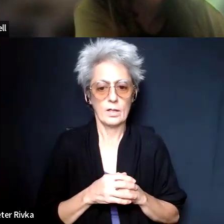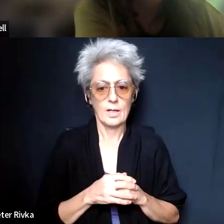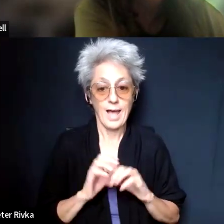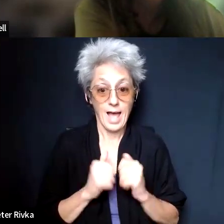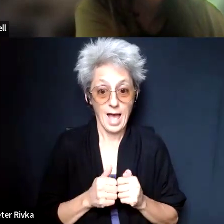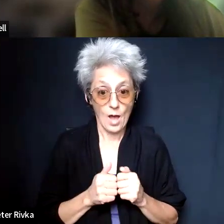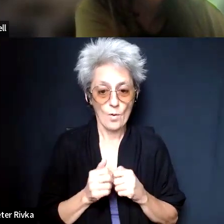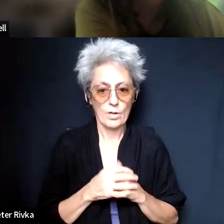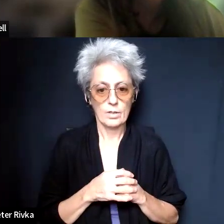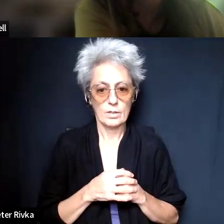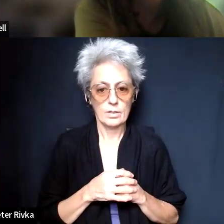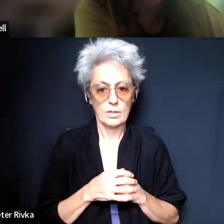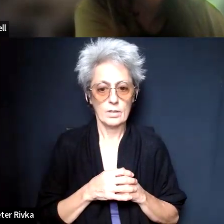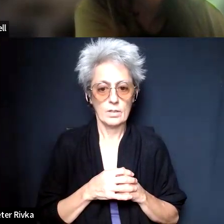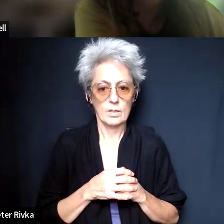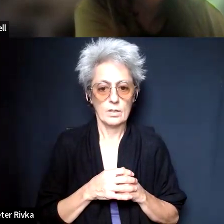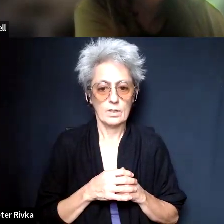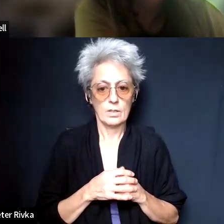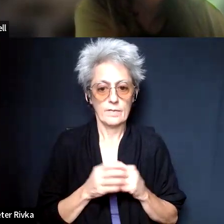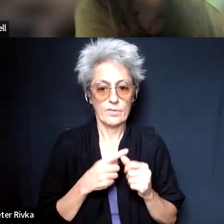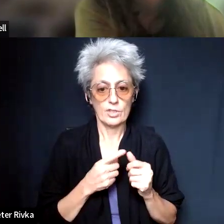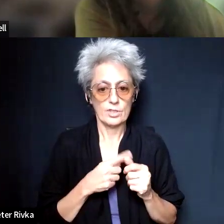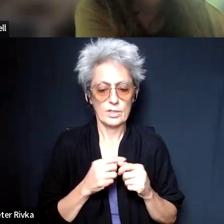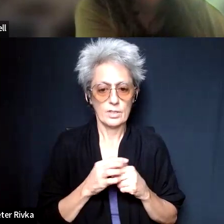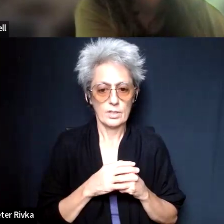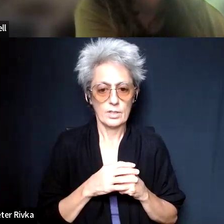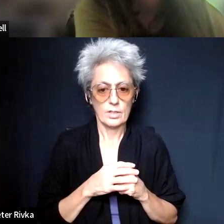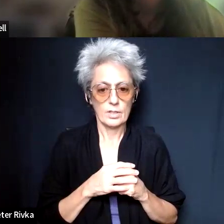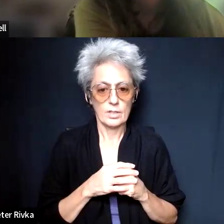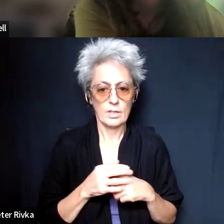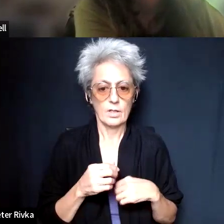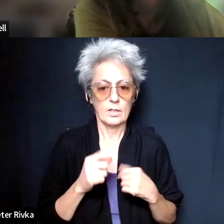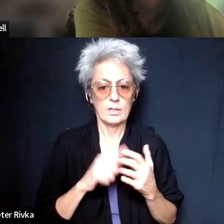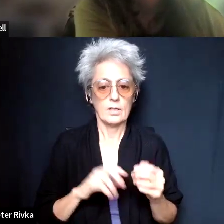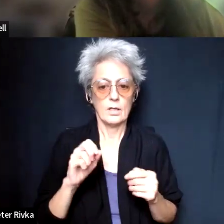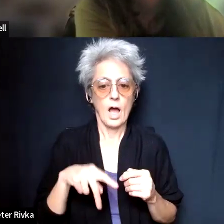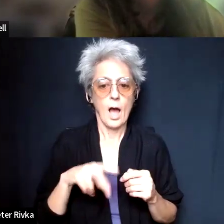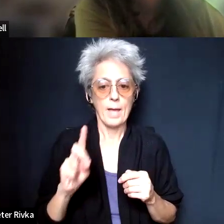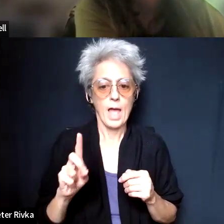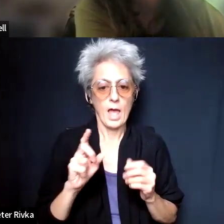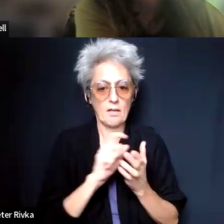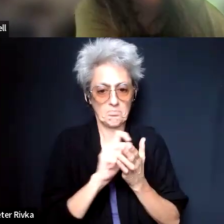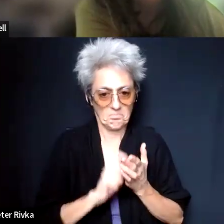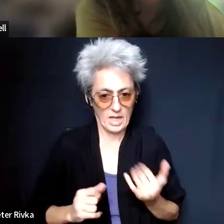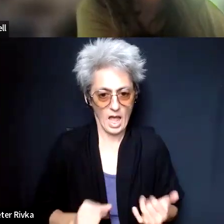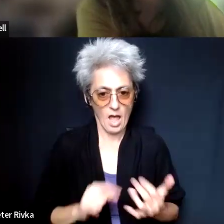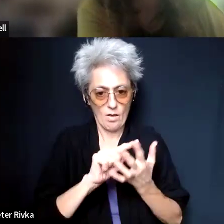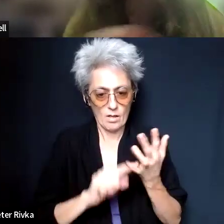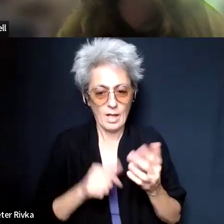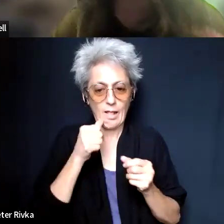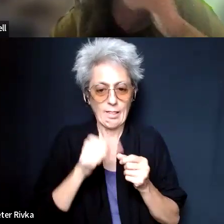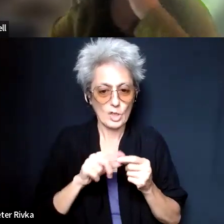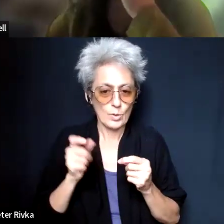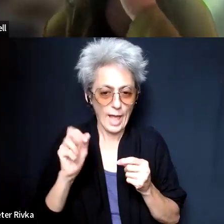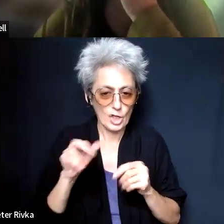we are first working on a series of op-ed pieces, letters to the editor